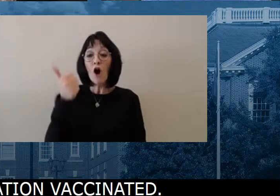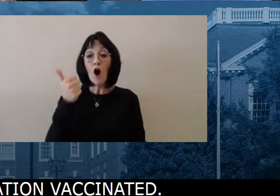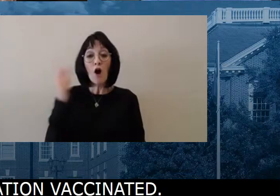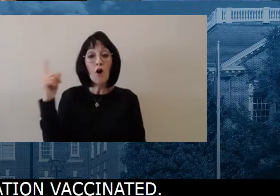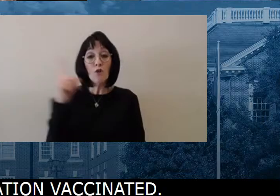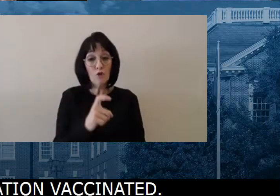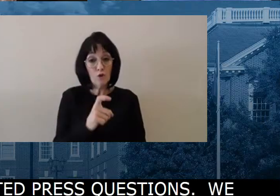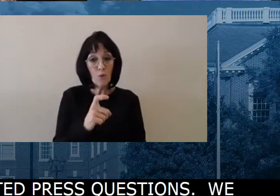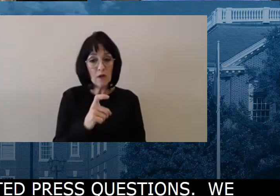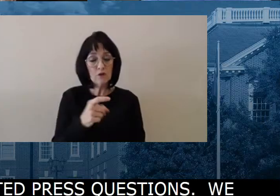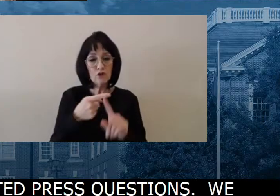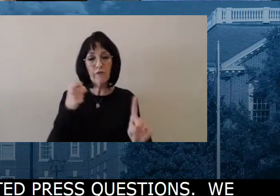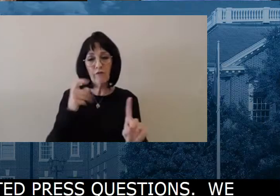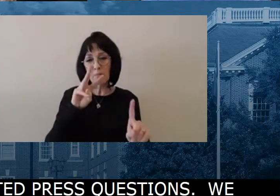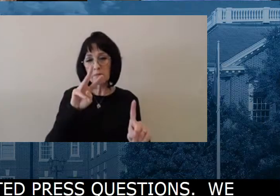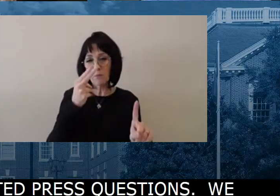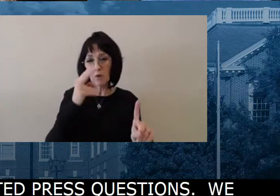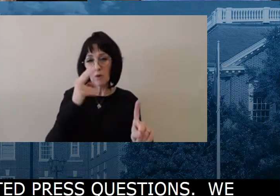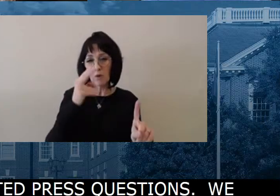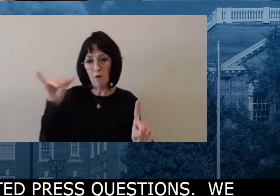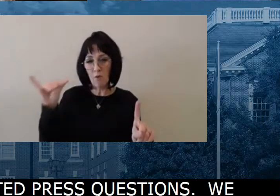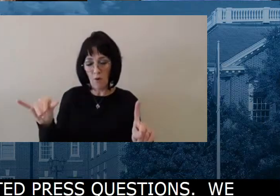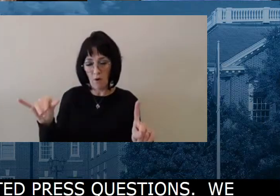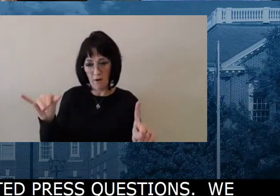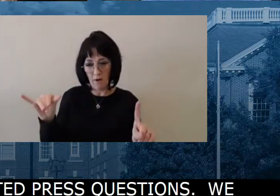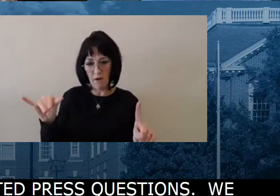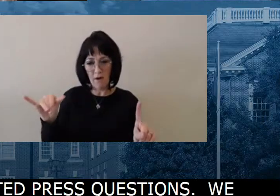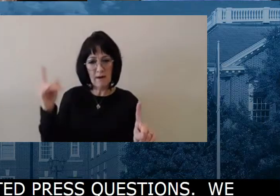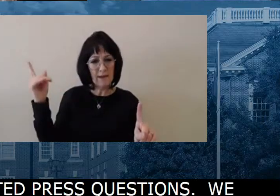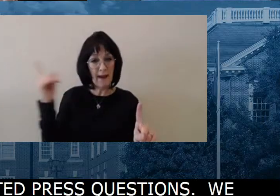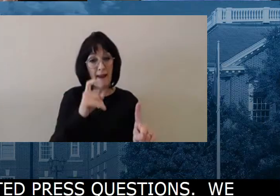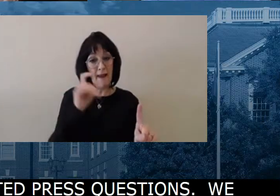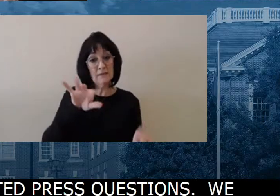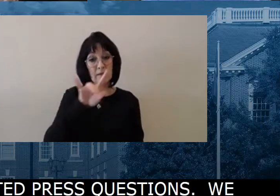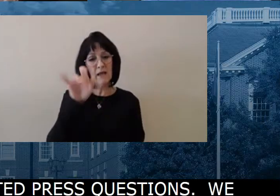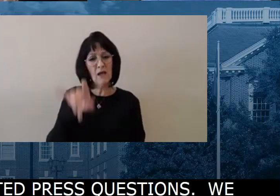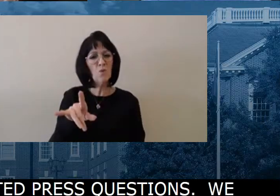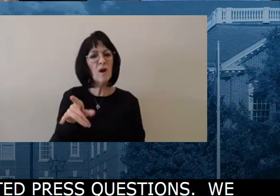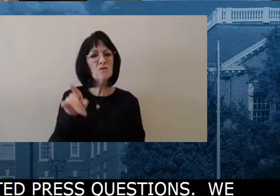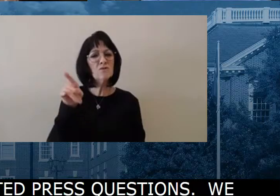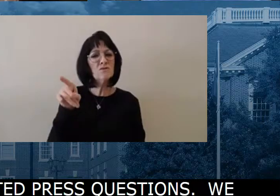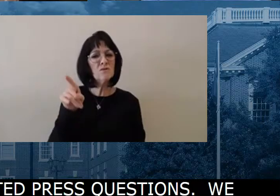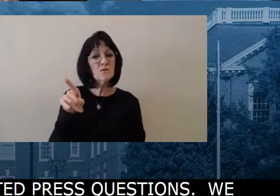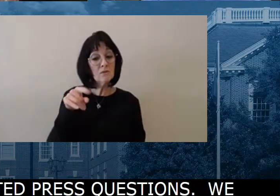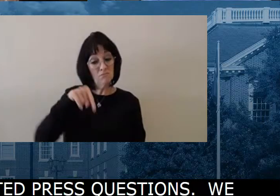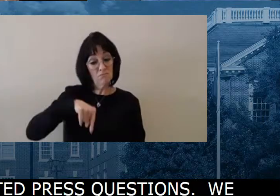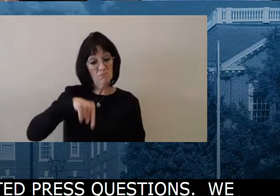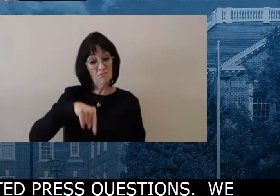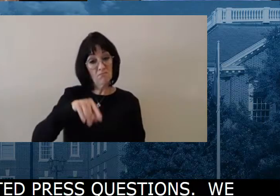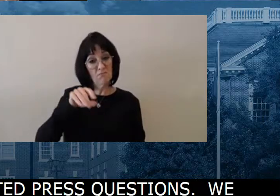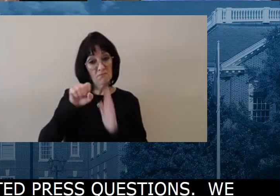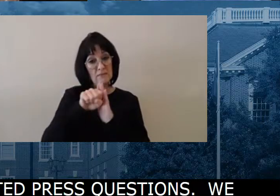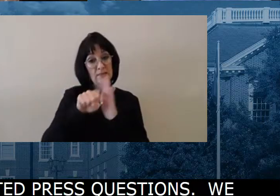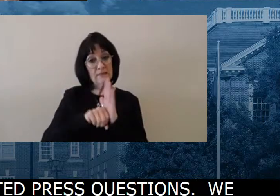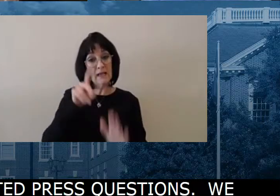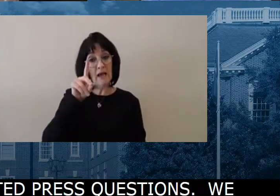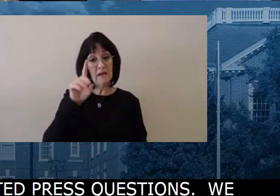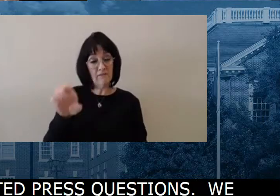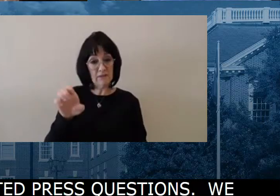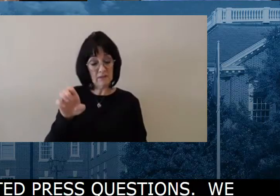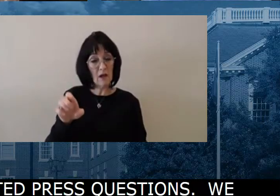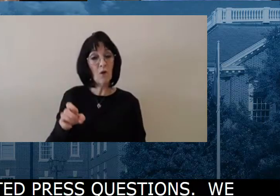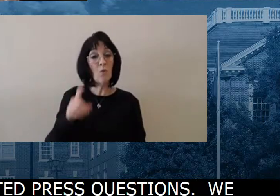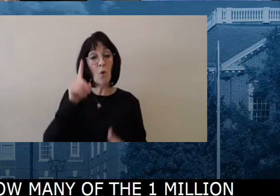at WHYY. He asked, how many of our 1 million population do you estimate will need a